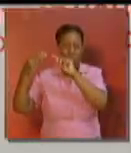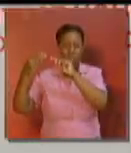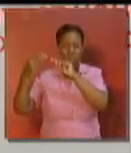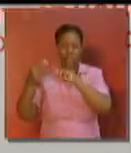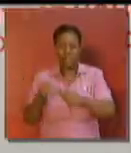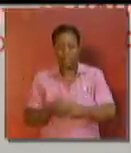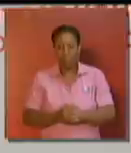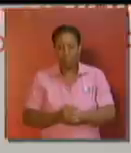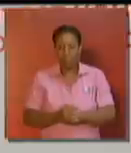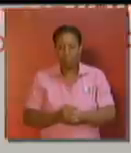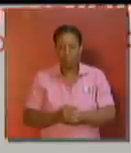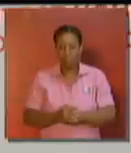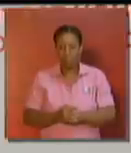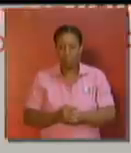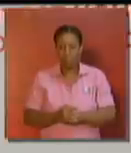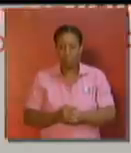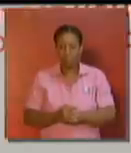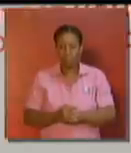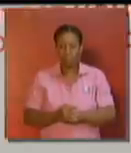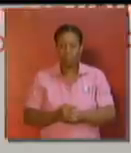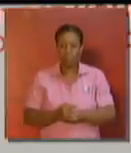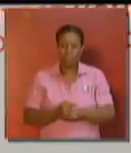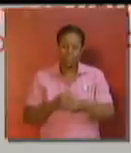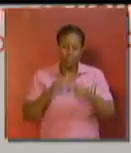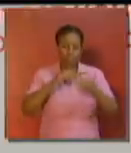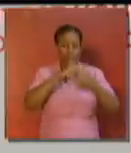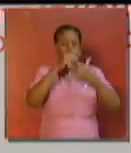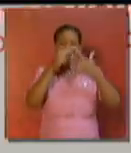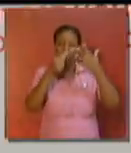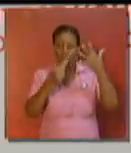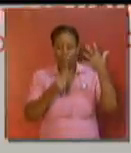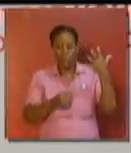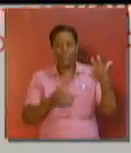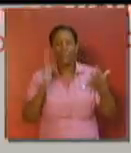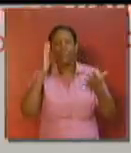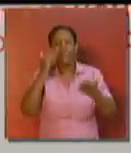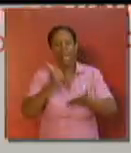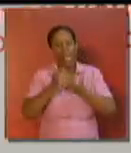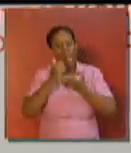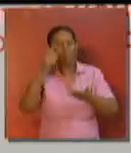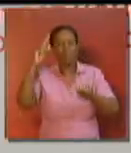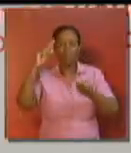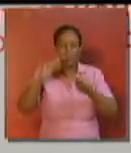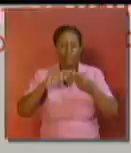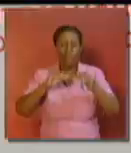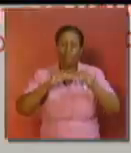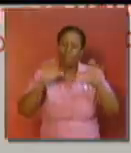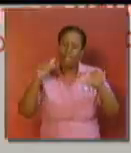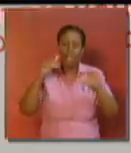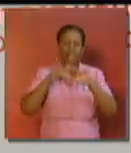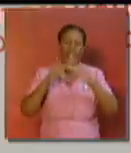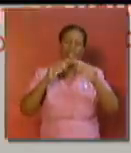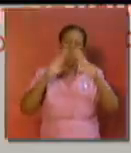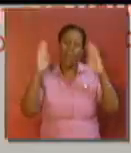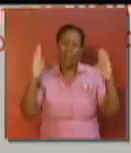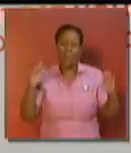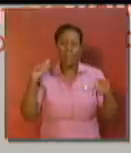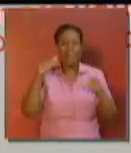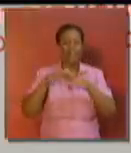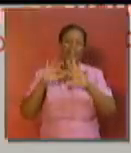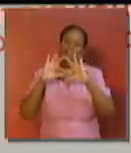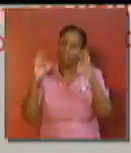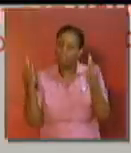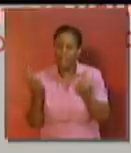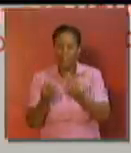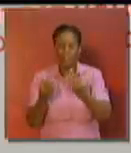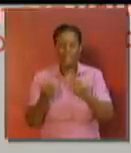really does help to reduce that transmission within the household while still protecting your health and ensuring that you get the level of care